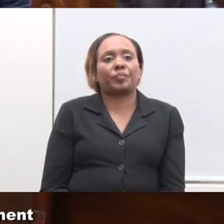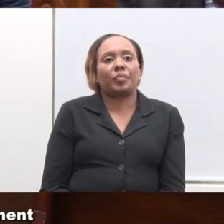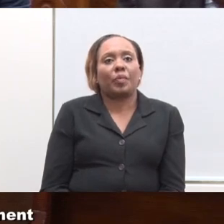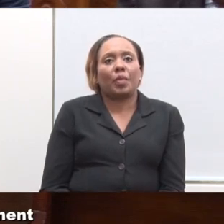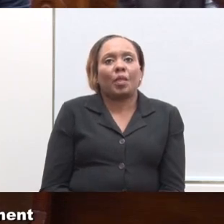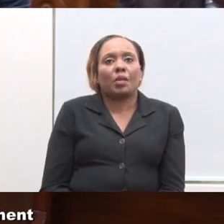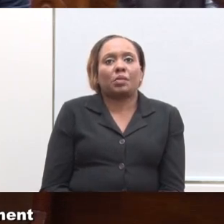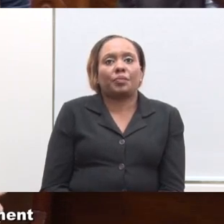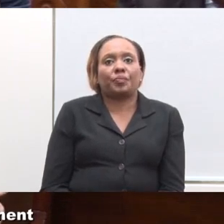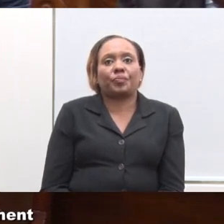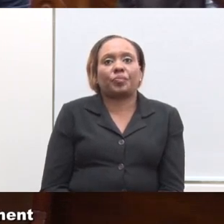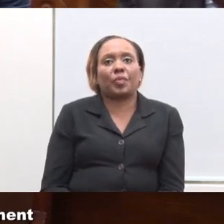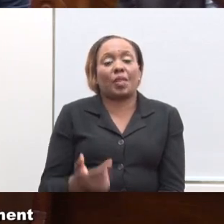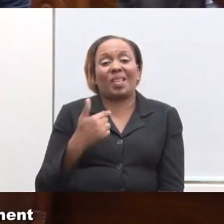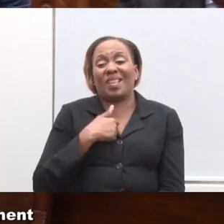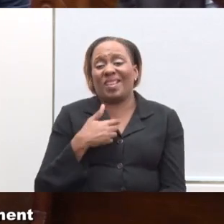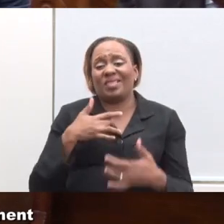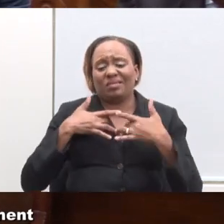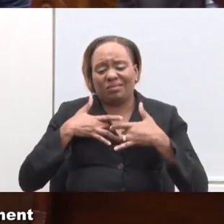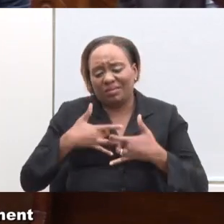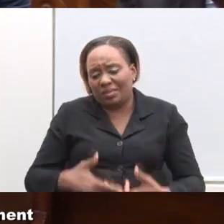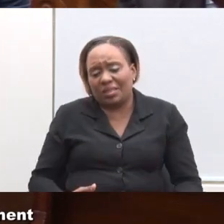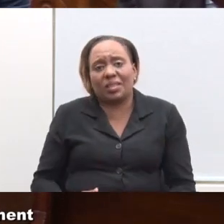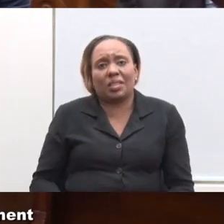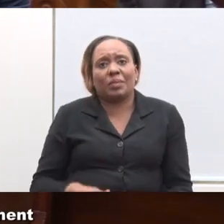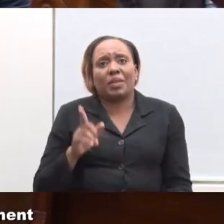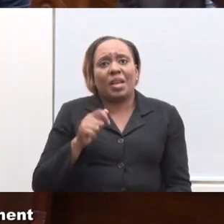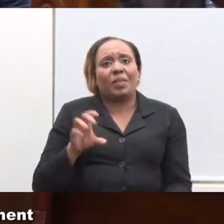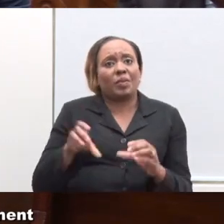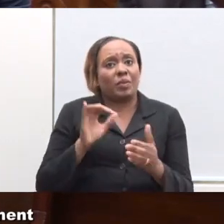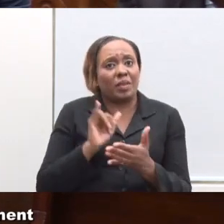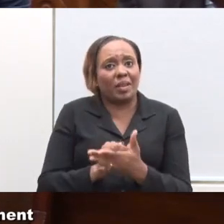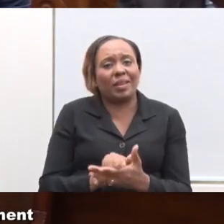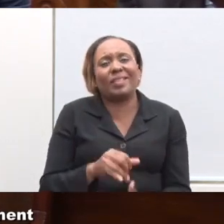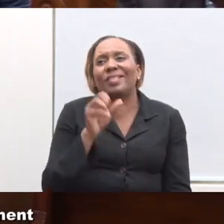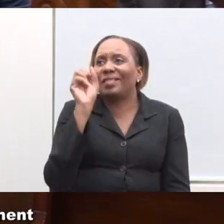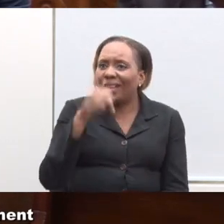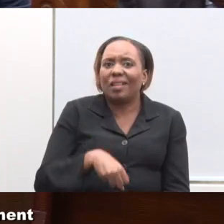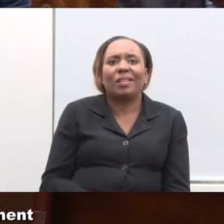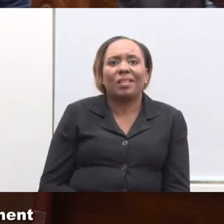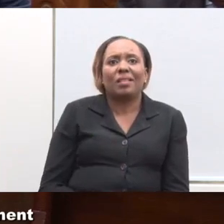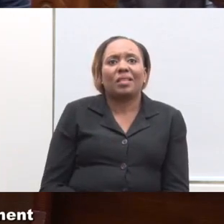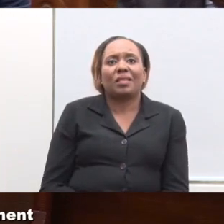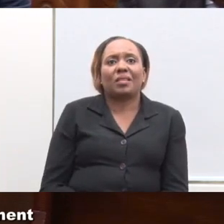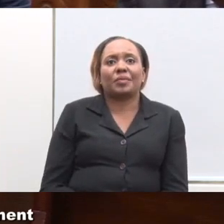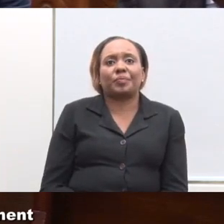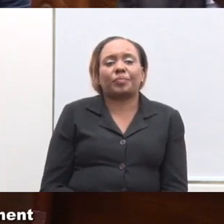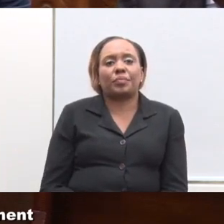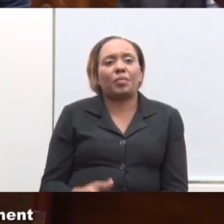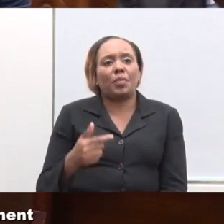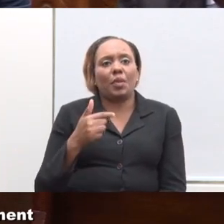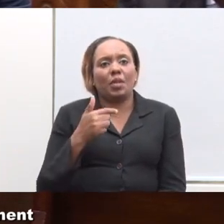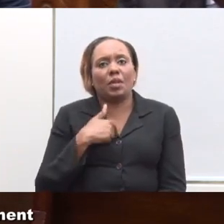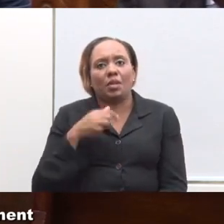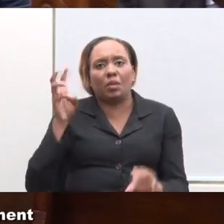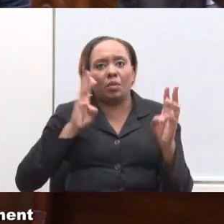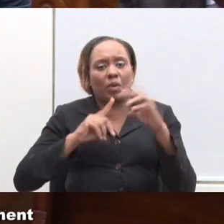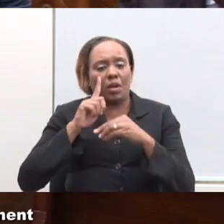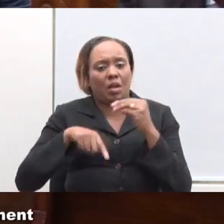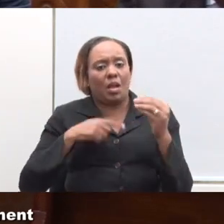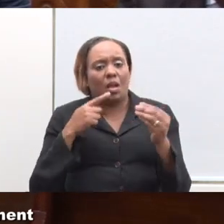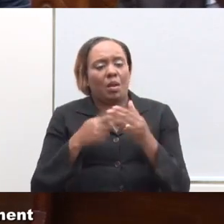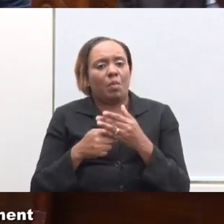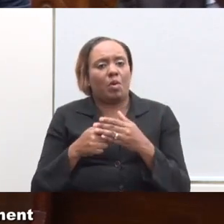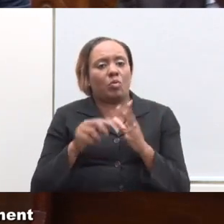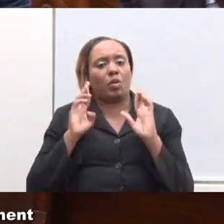put this $6 million? Of course I am. Am I also concerned about the Auditor General's report on this center? Of course I